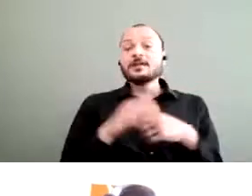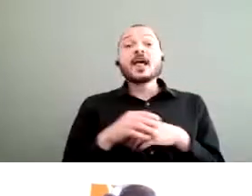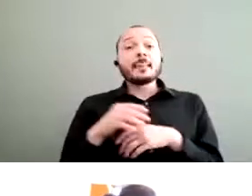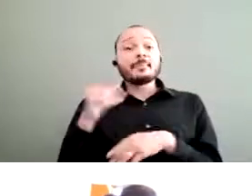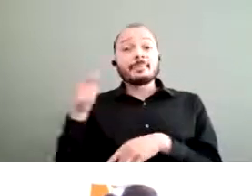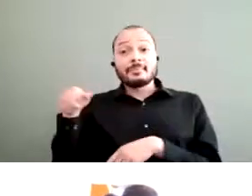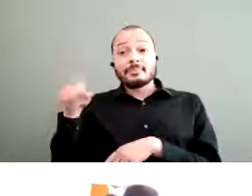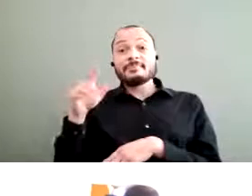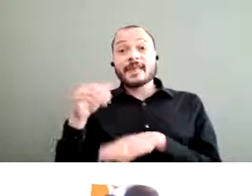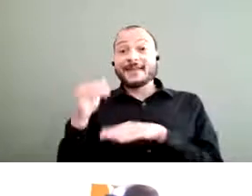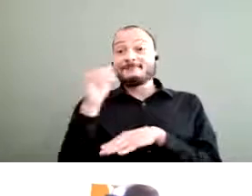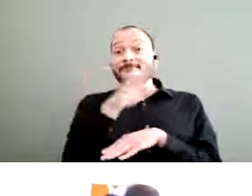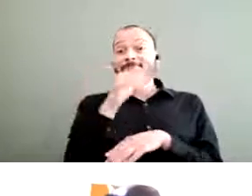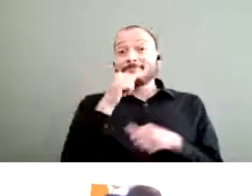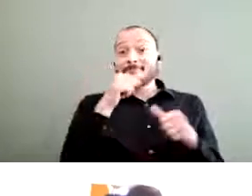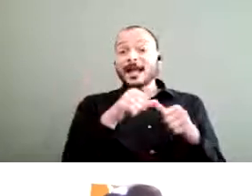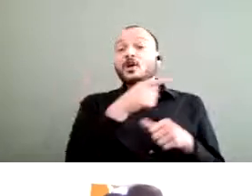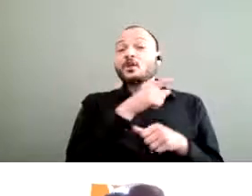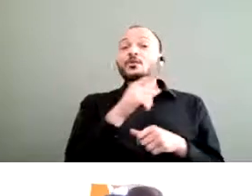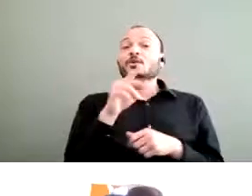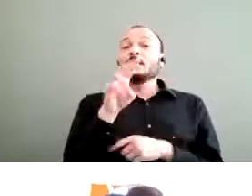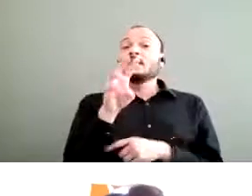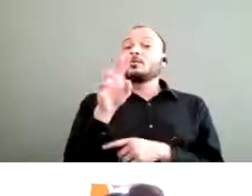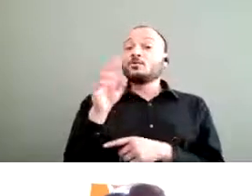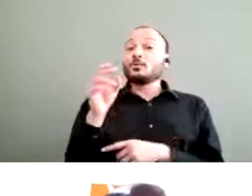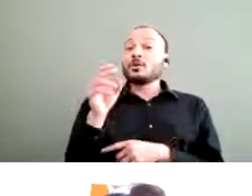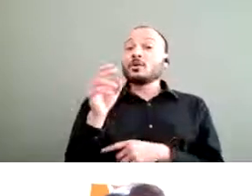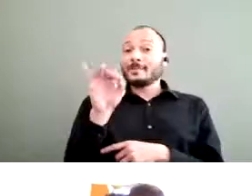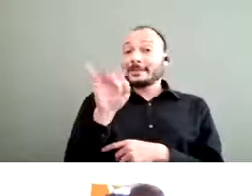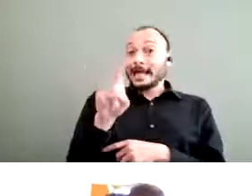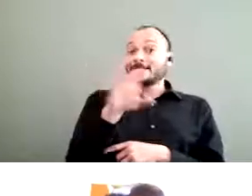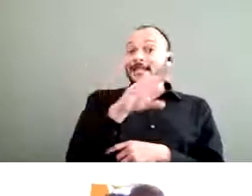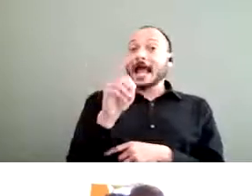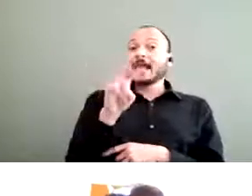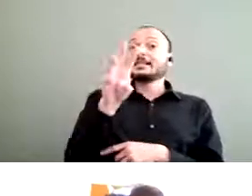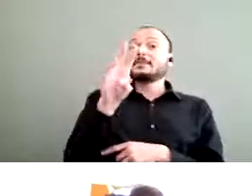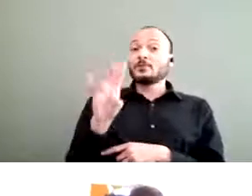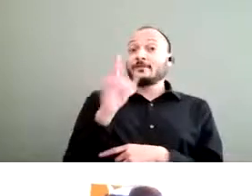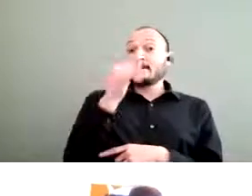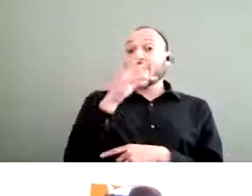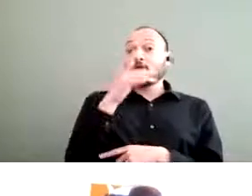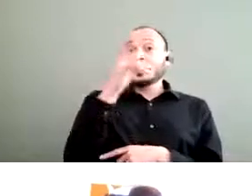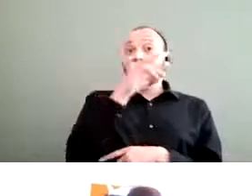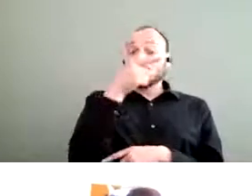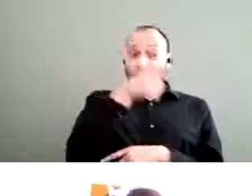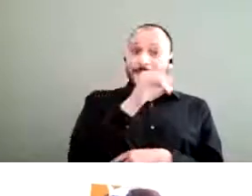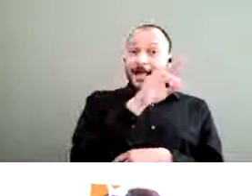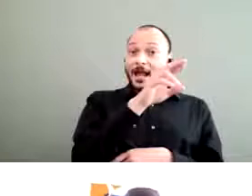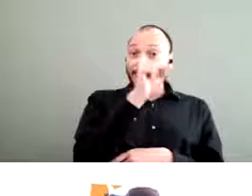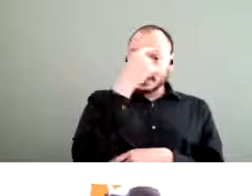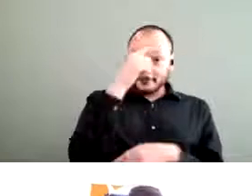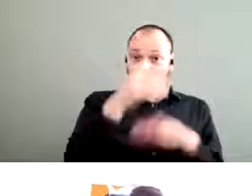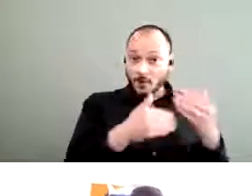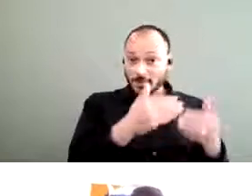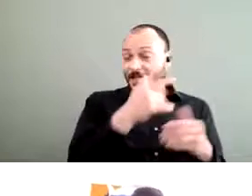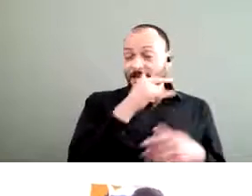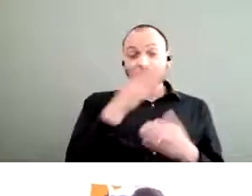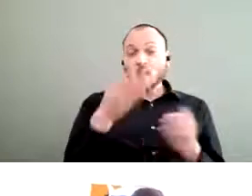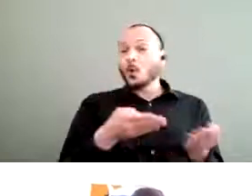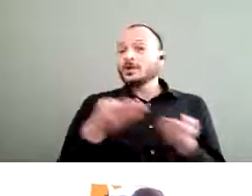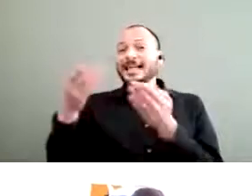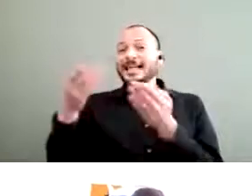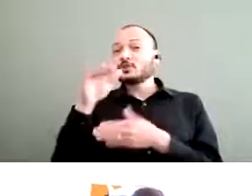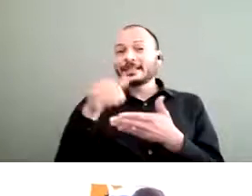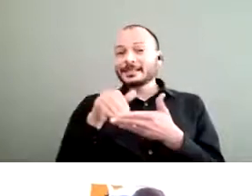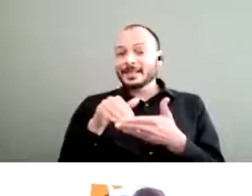the return and the W-7 to the IRS for processing. If you don't take them to either the center or